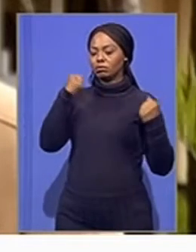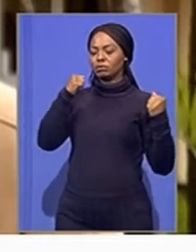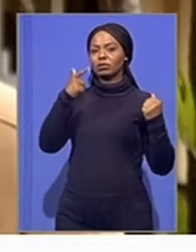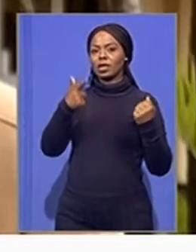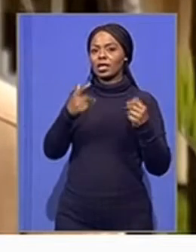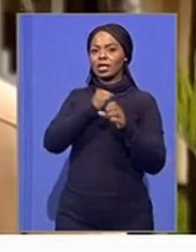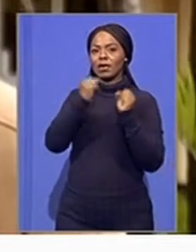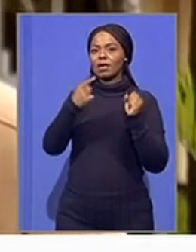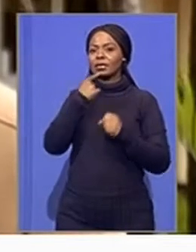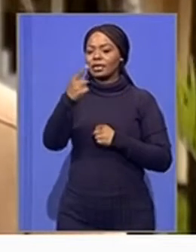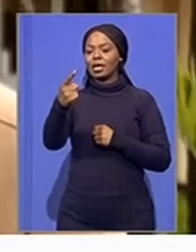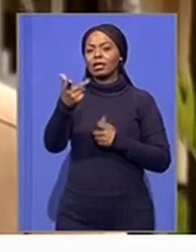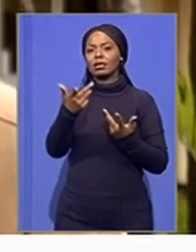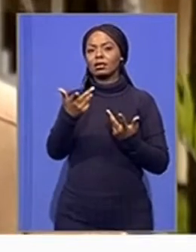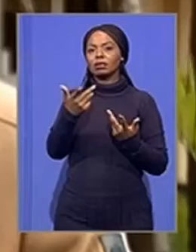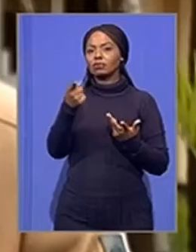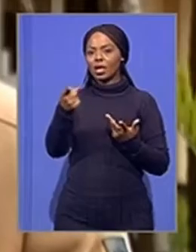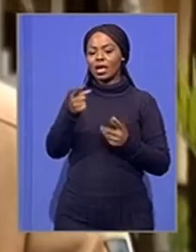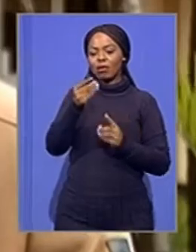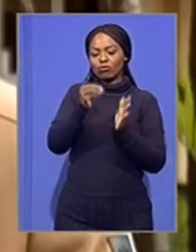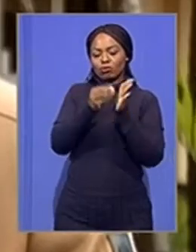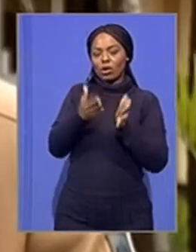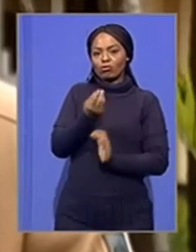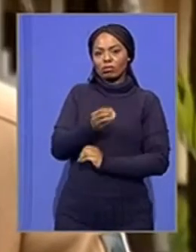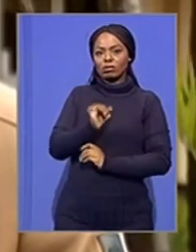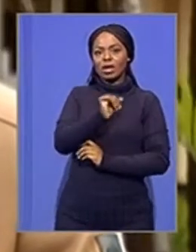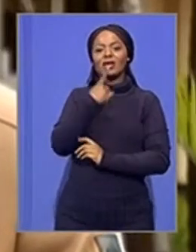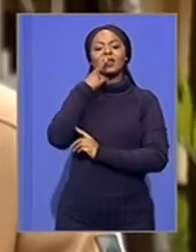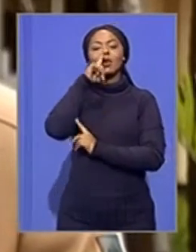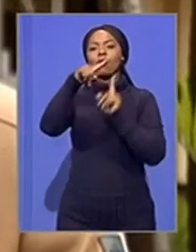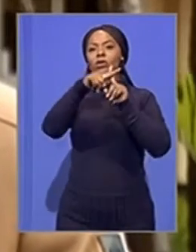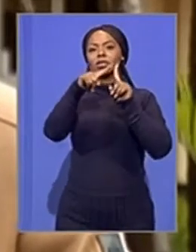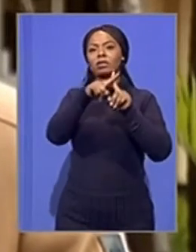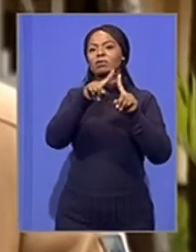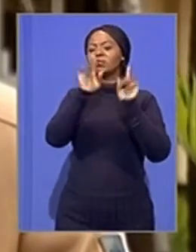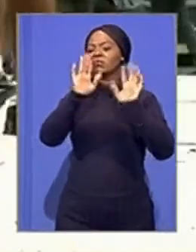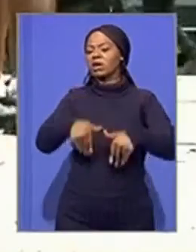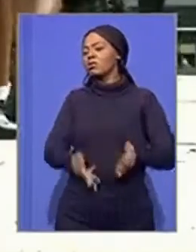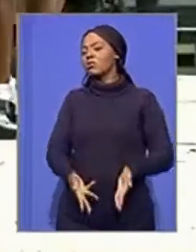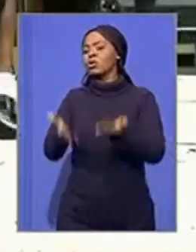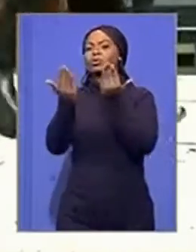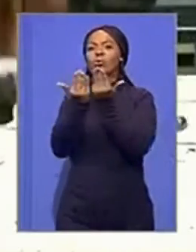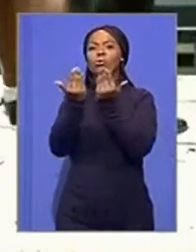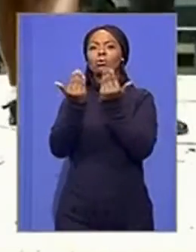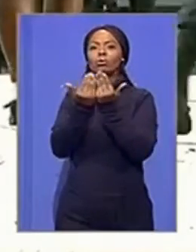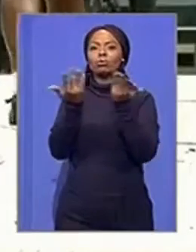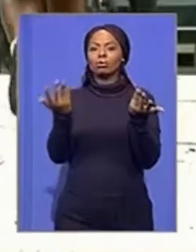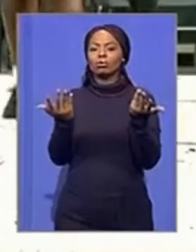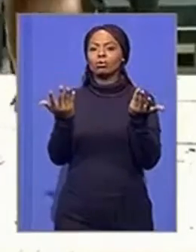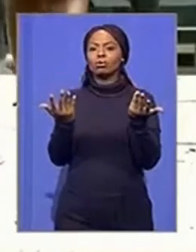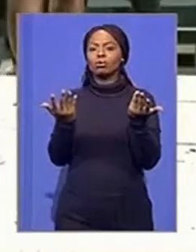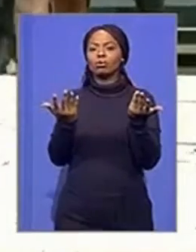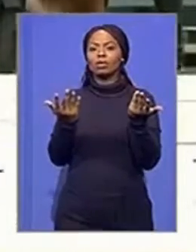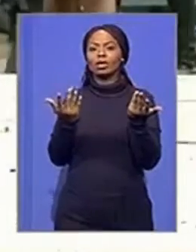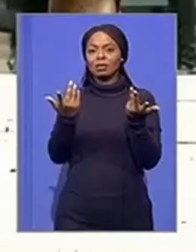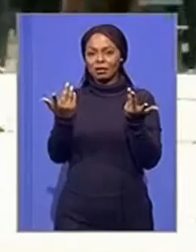tested positive, but they allow them to go to school. Some even when they can see that there are probably signs of